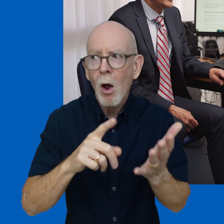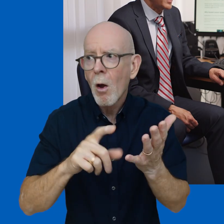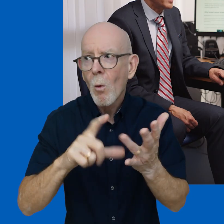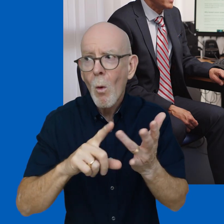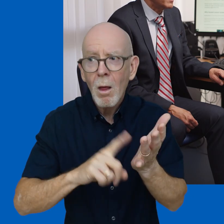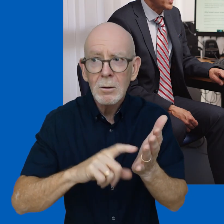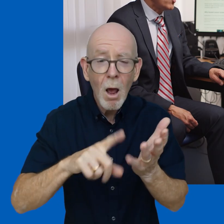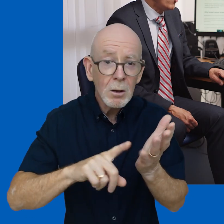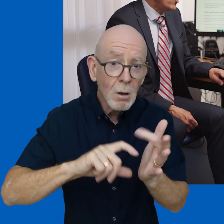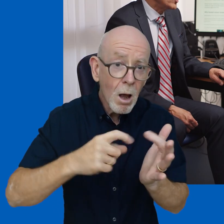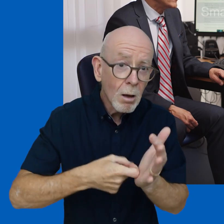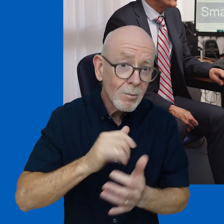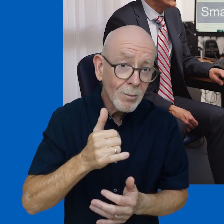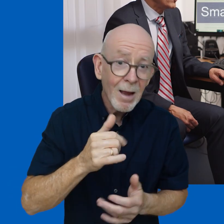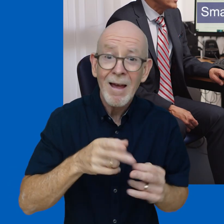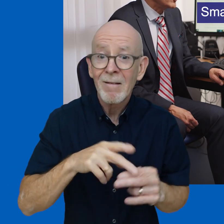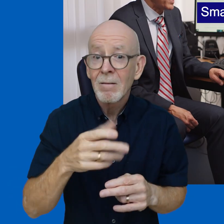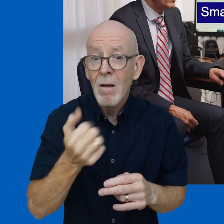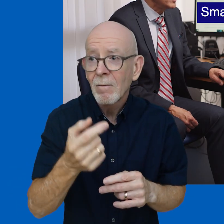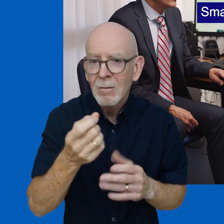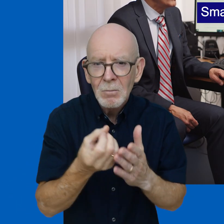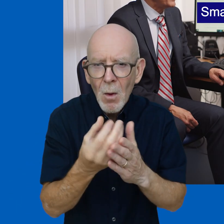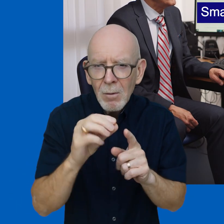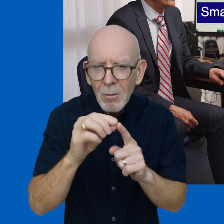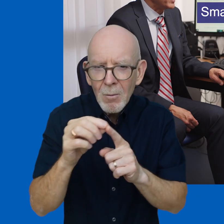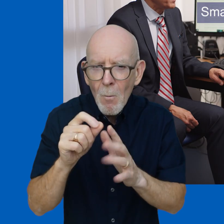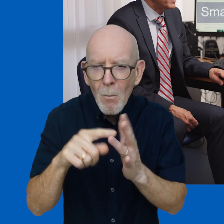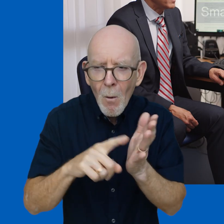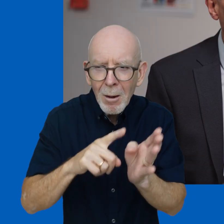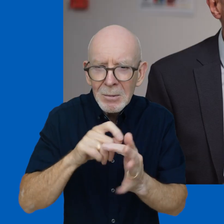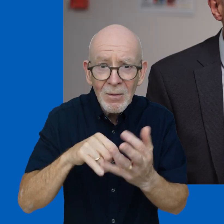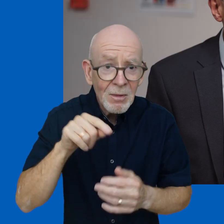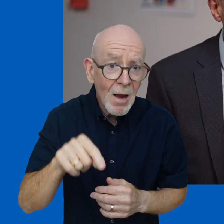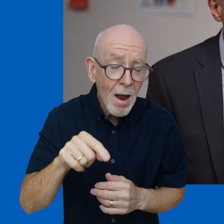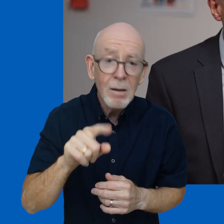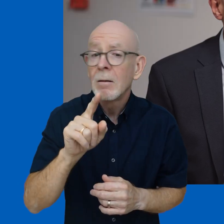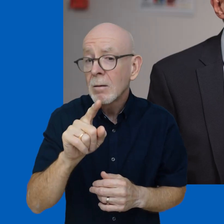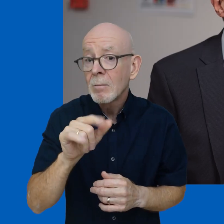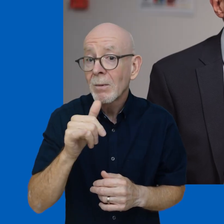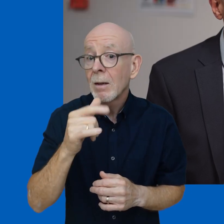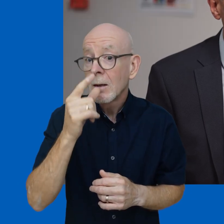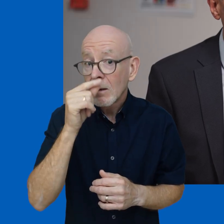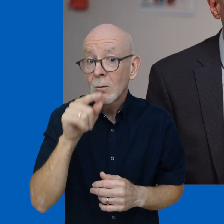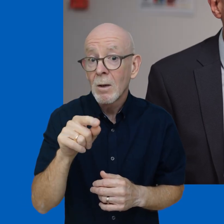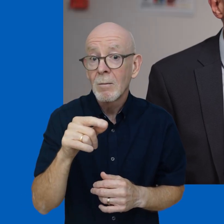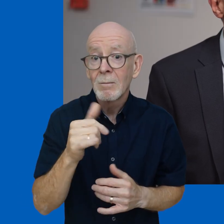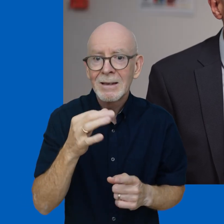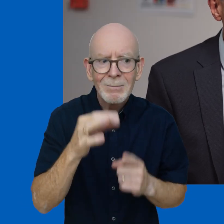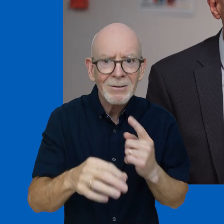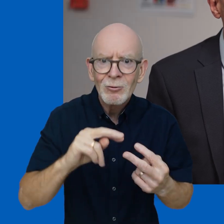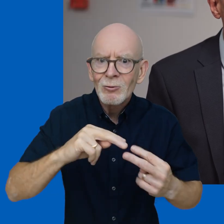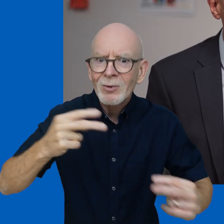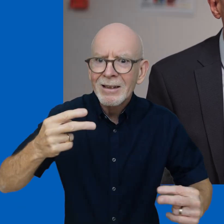ulcerative colitis, or you have small growths in your bowel called bowel polyps. And lastly, you may be more likely if you have